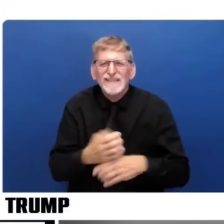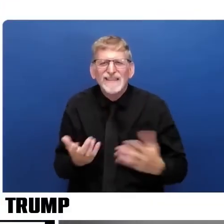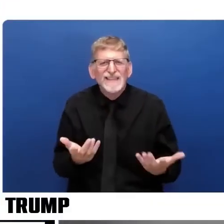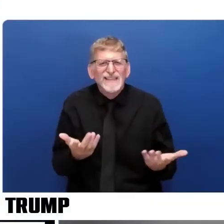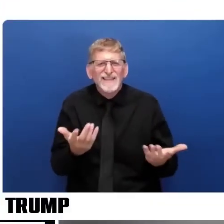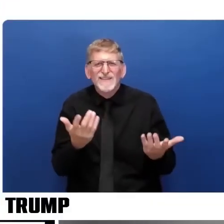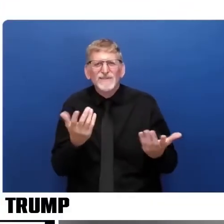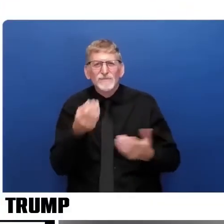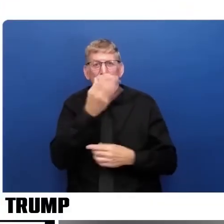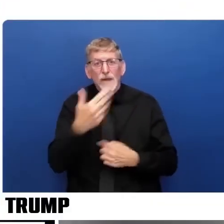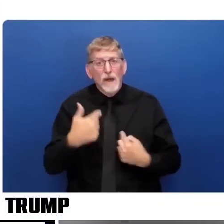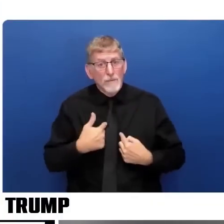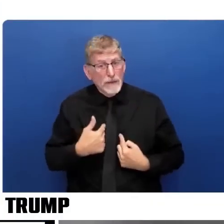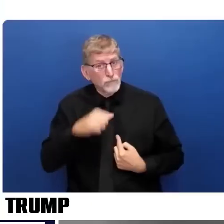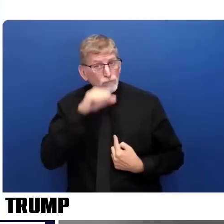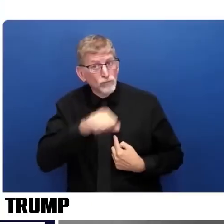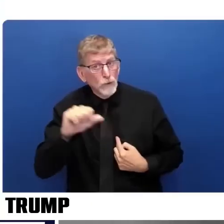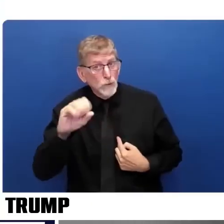they take